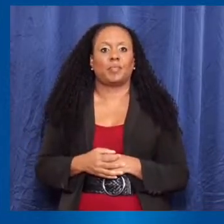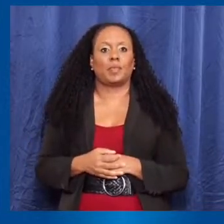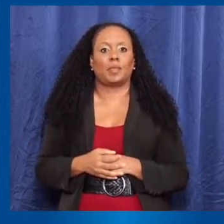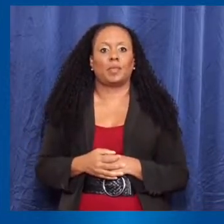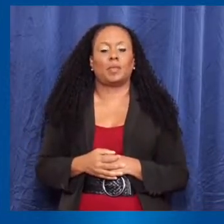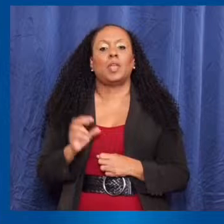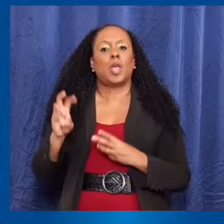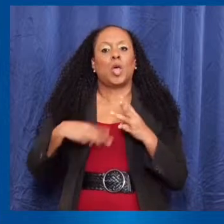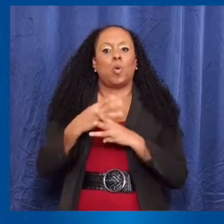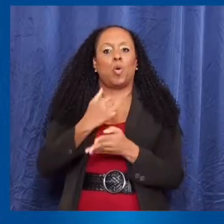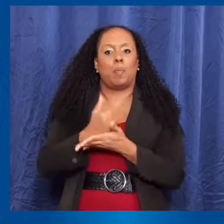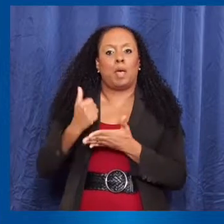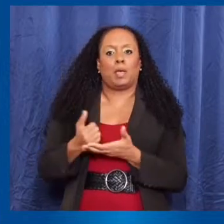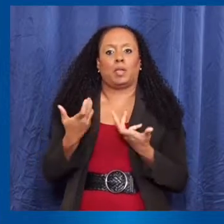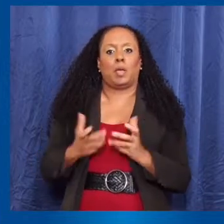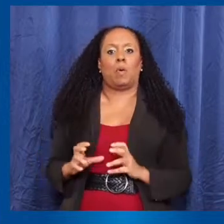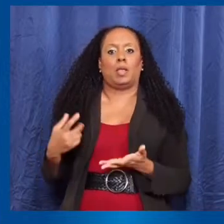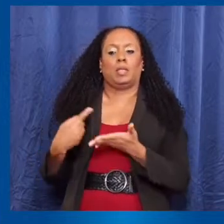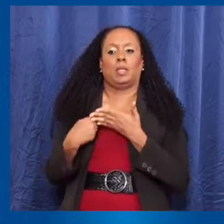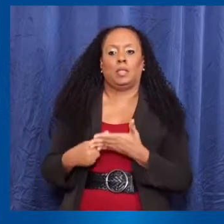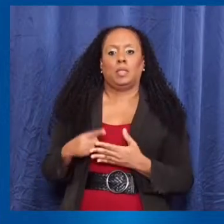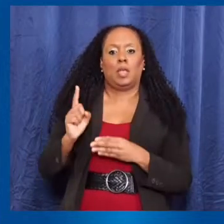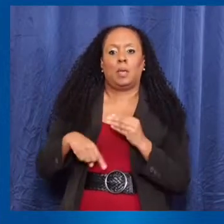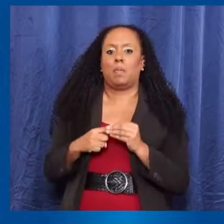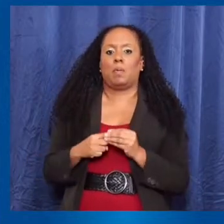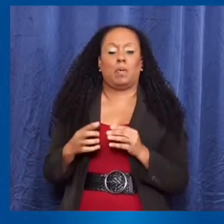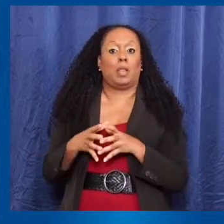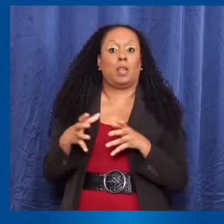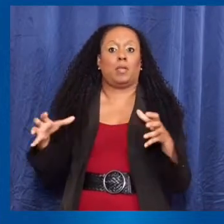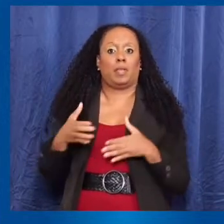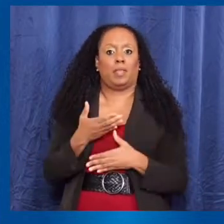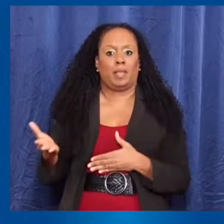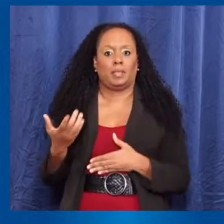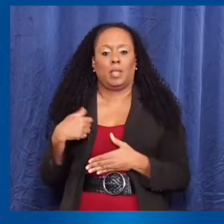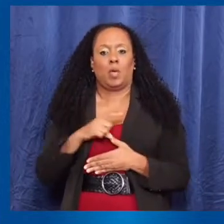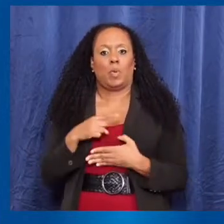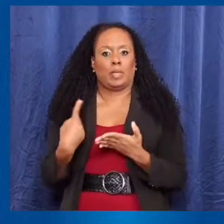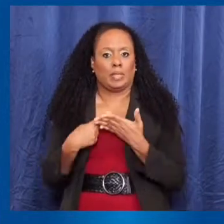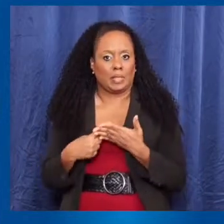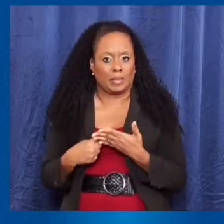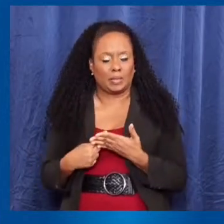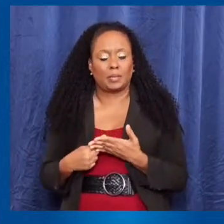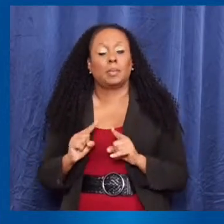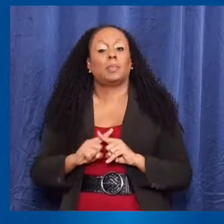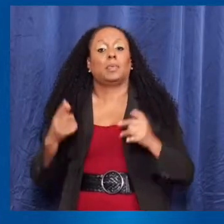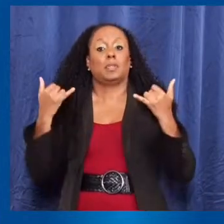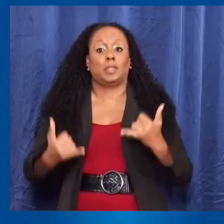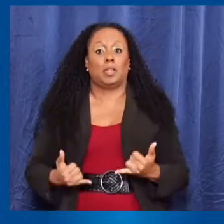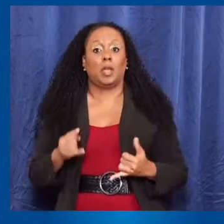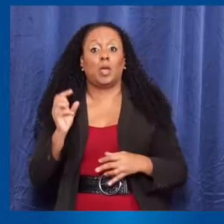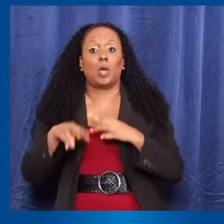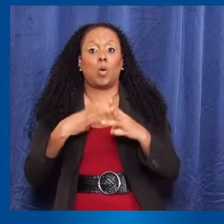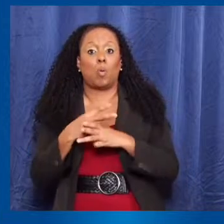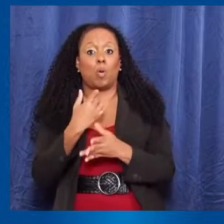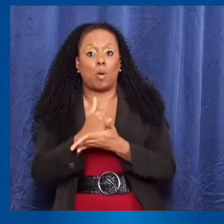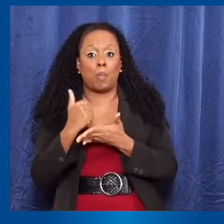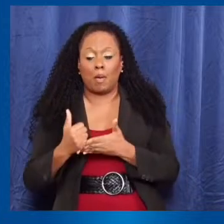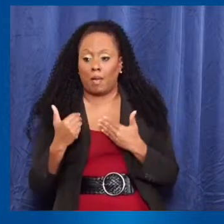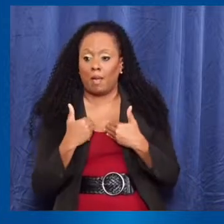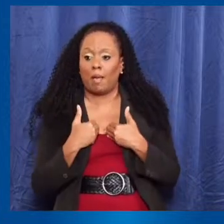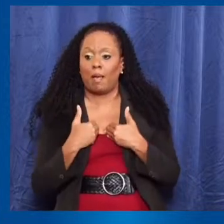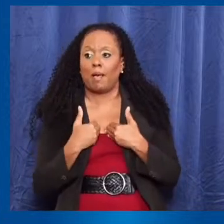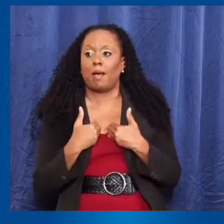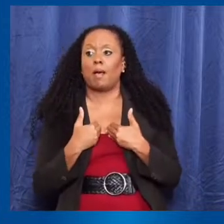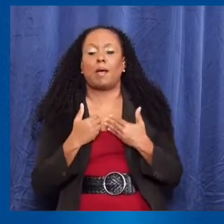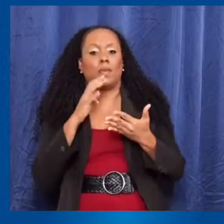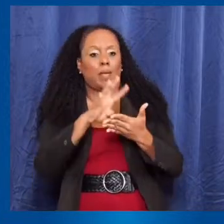adequacy framework. They didn't even want to talk about half of the things that we're talking about. The World Bank now has an evolution roadmap set out that it